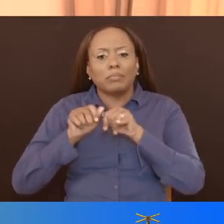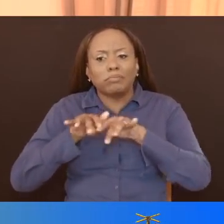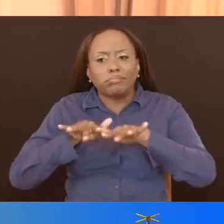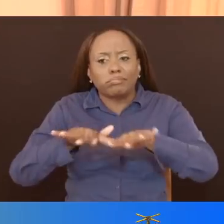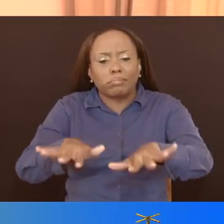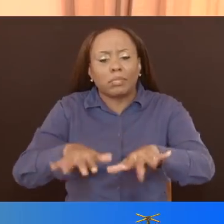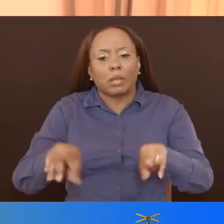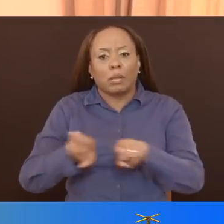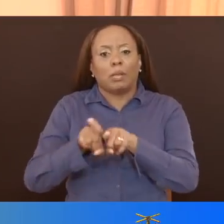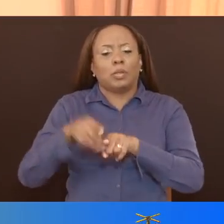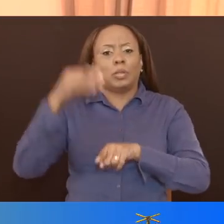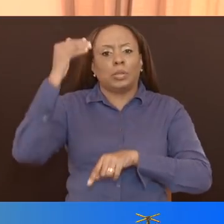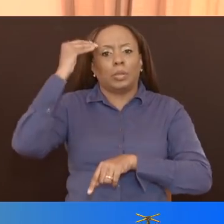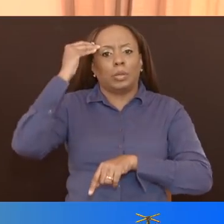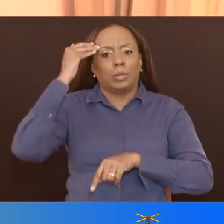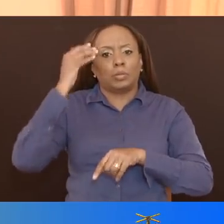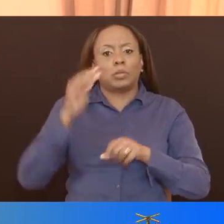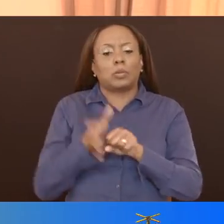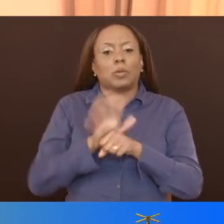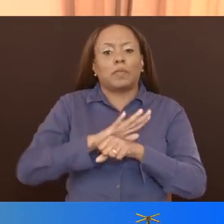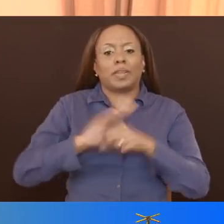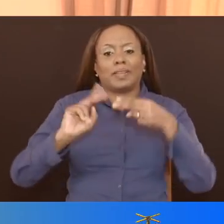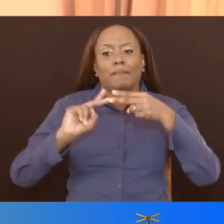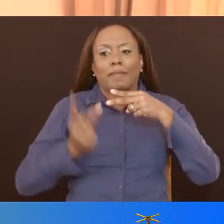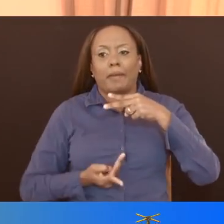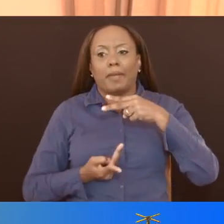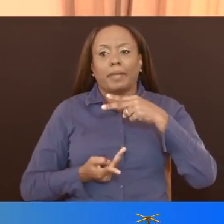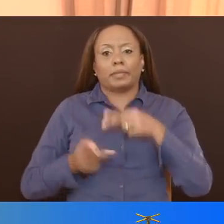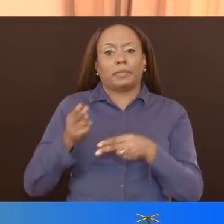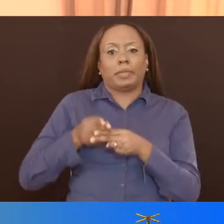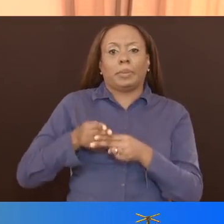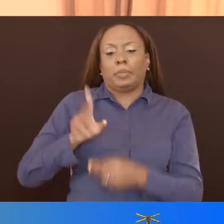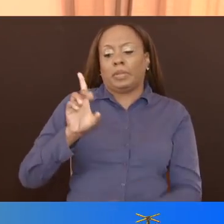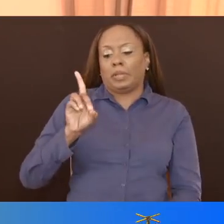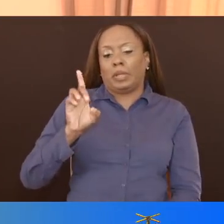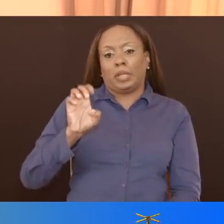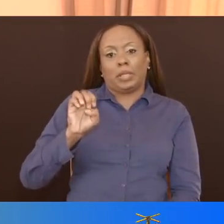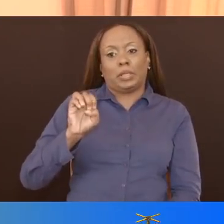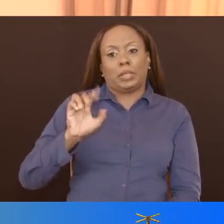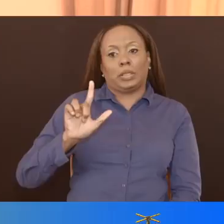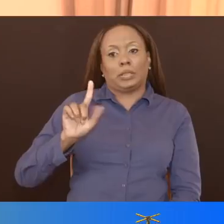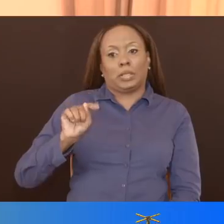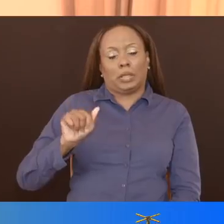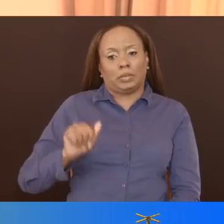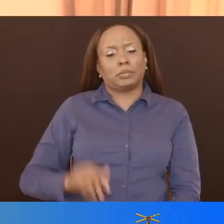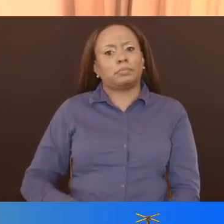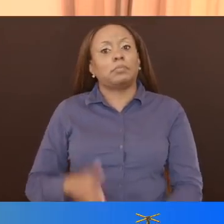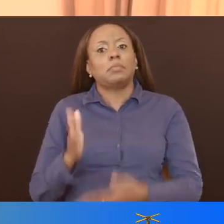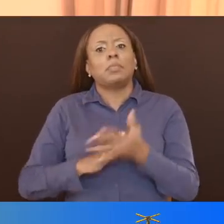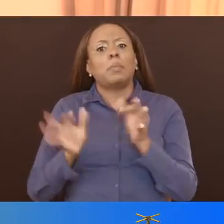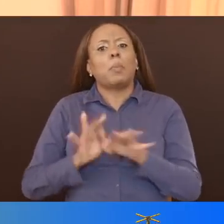highly transmissible variant, the Delta variant. Some key updates